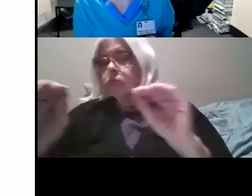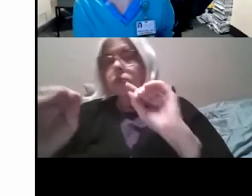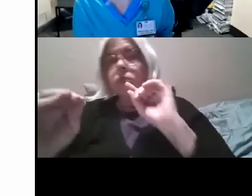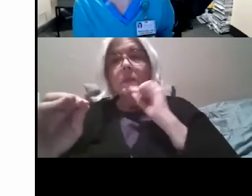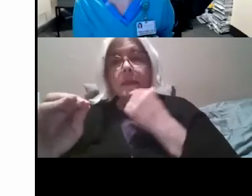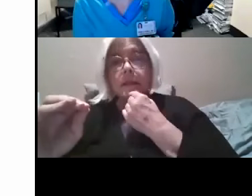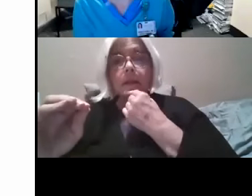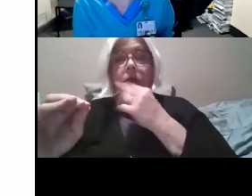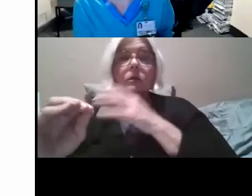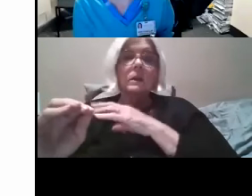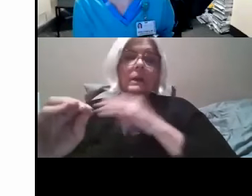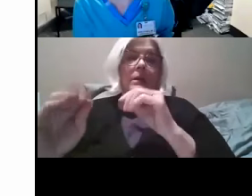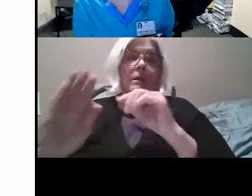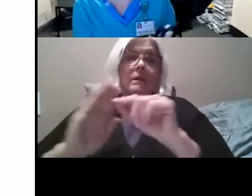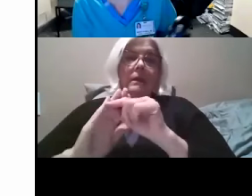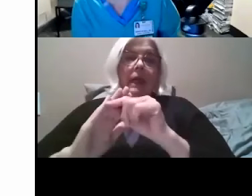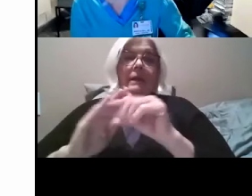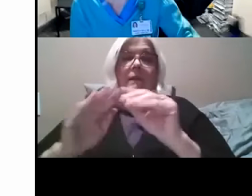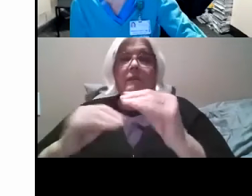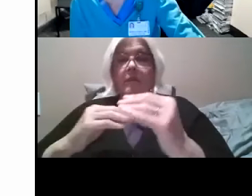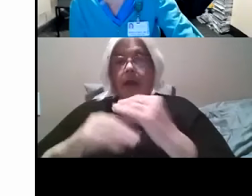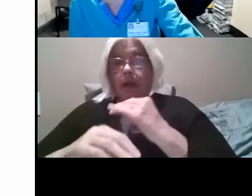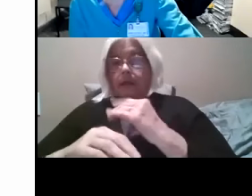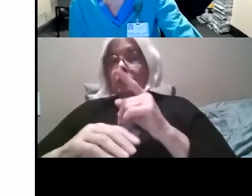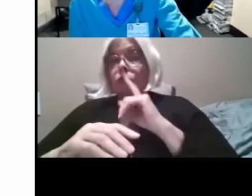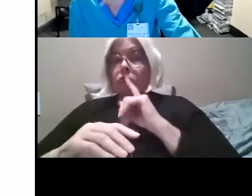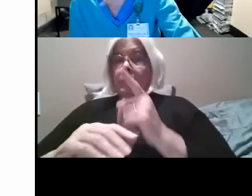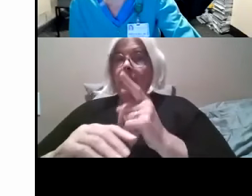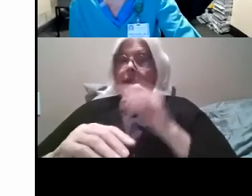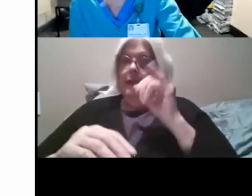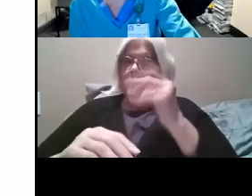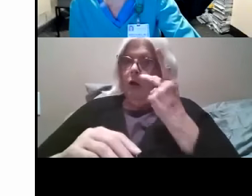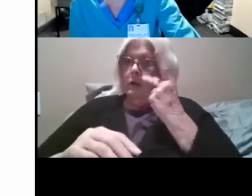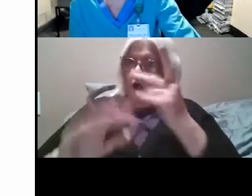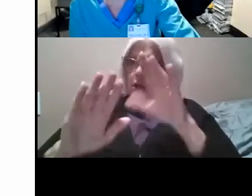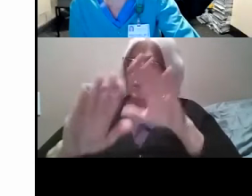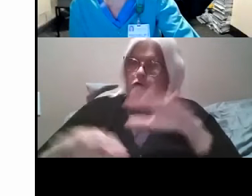similar immune response to adults. They saw an efficacy of